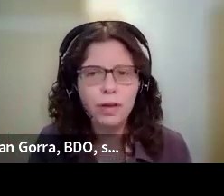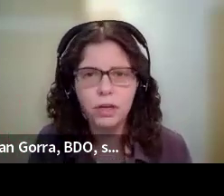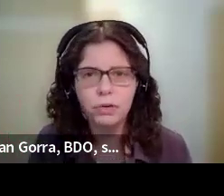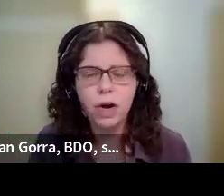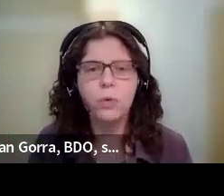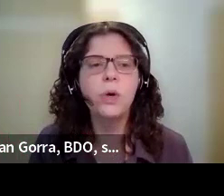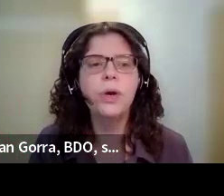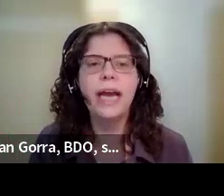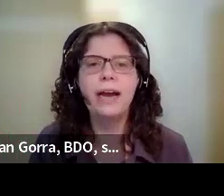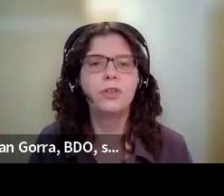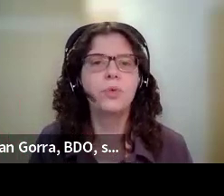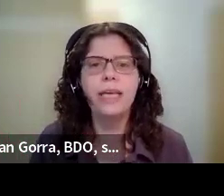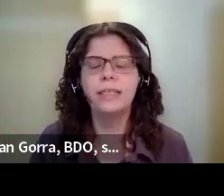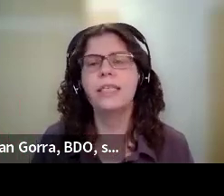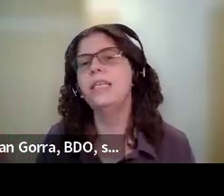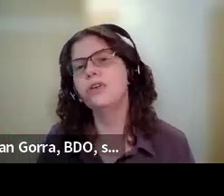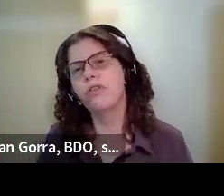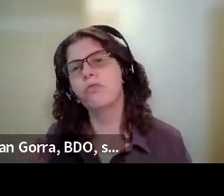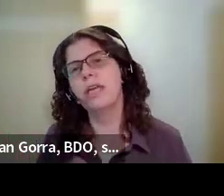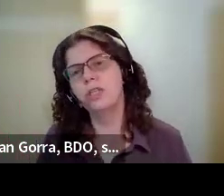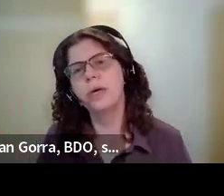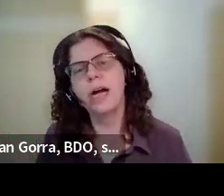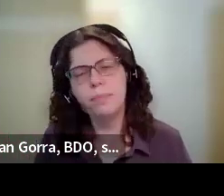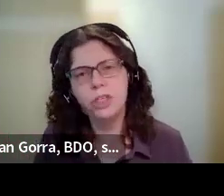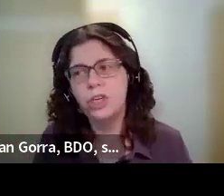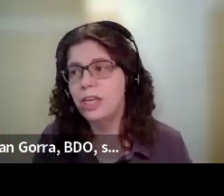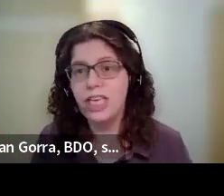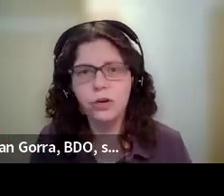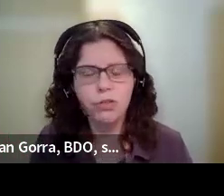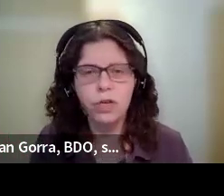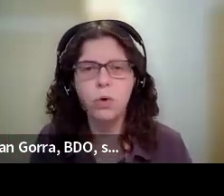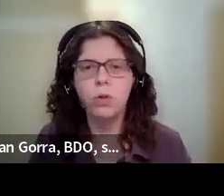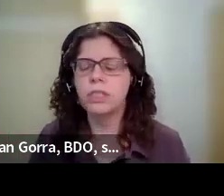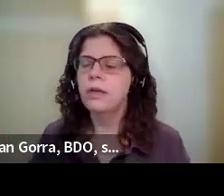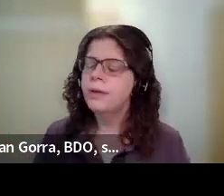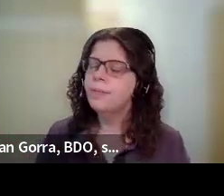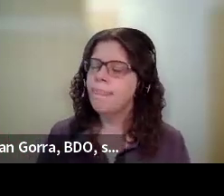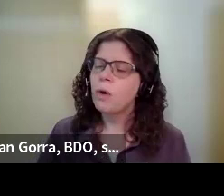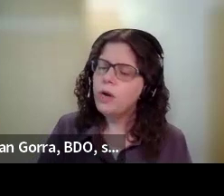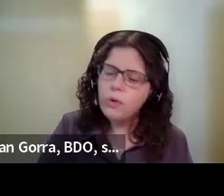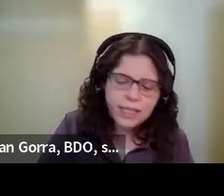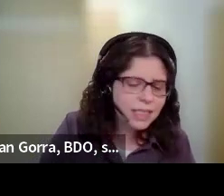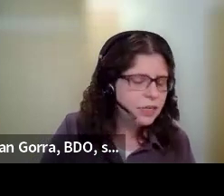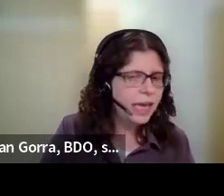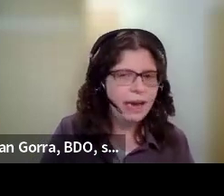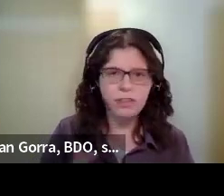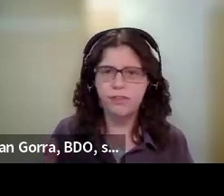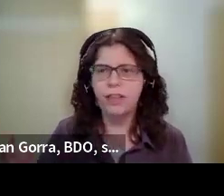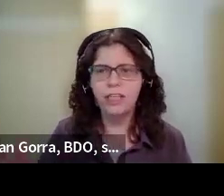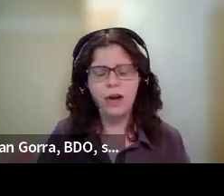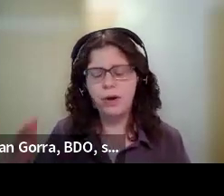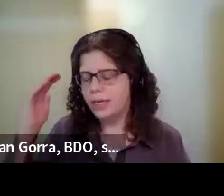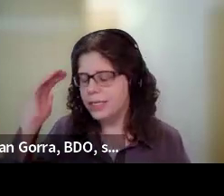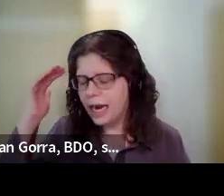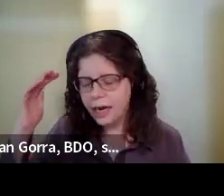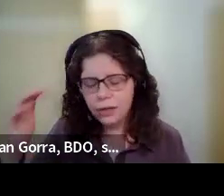more revenue are we going to have to raise in year 3 to accomplish year 3 goals? We don't necessarily have to